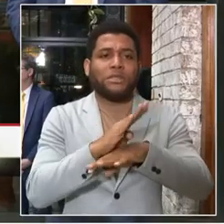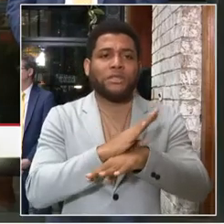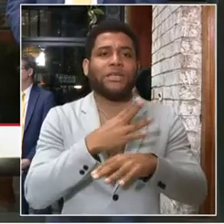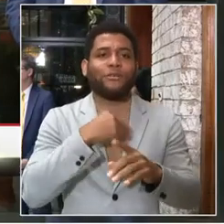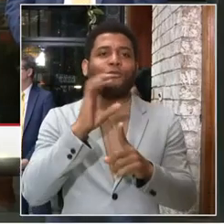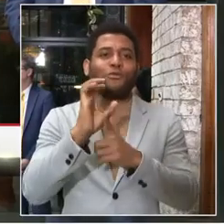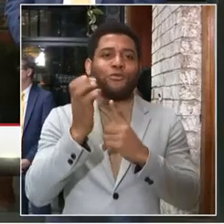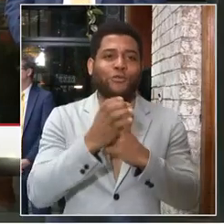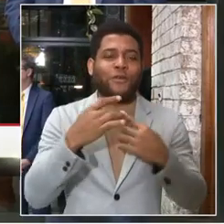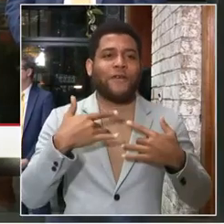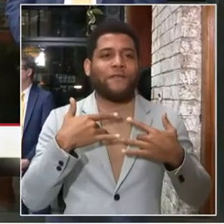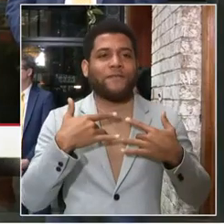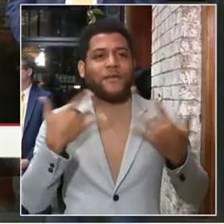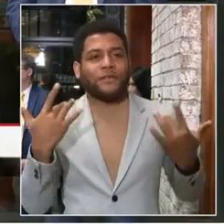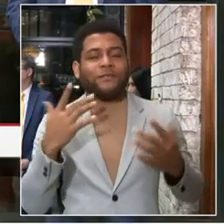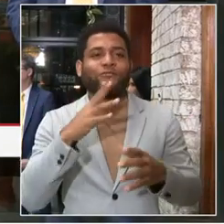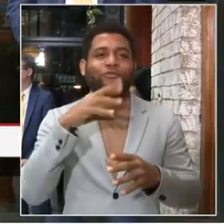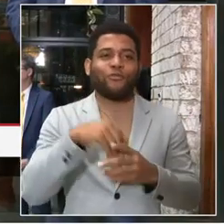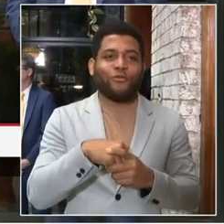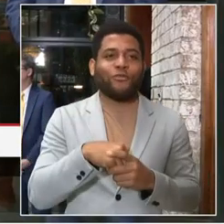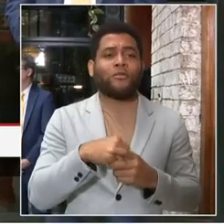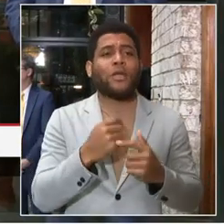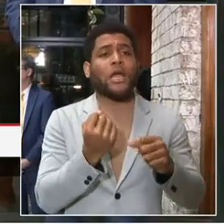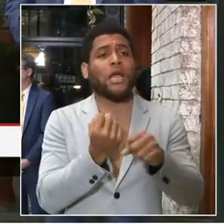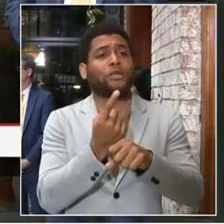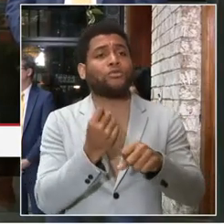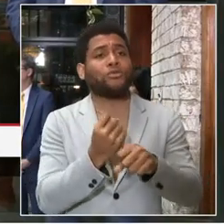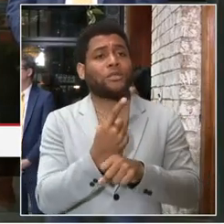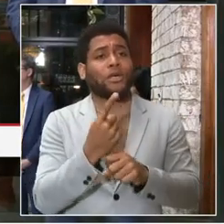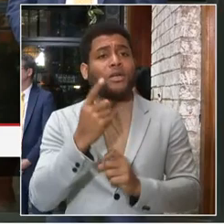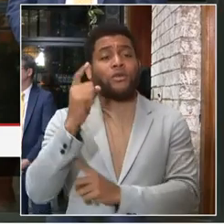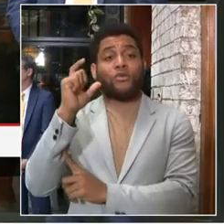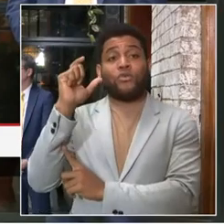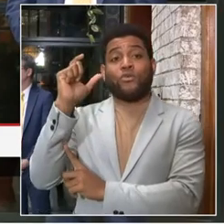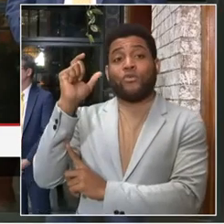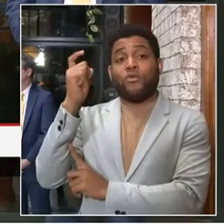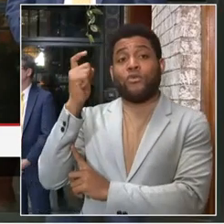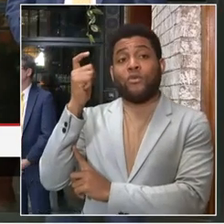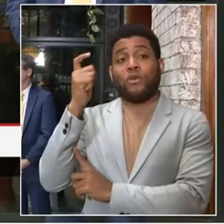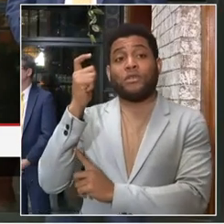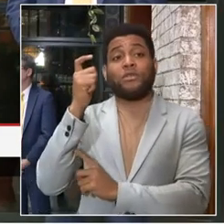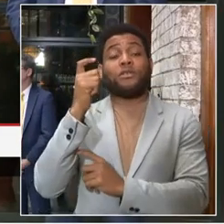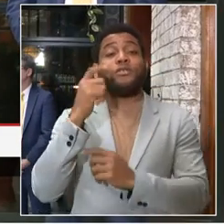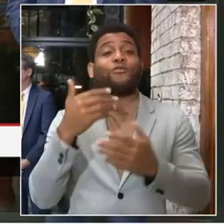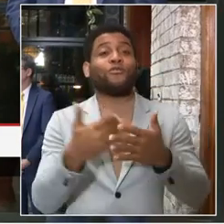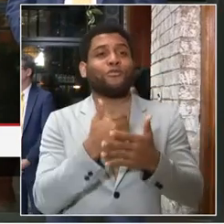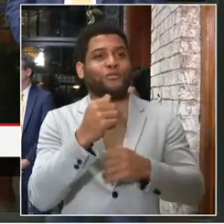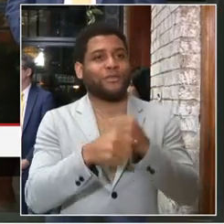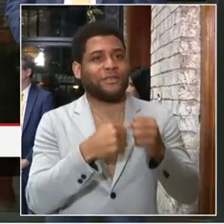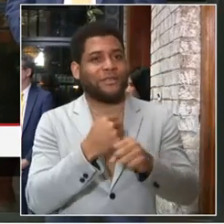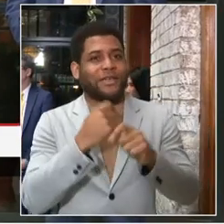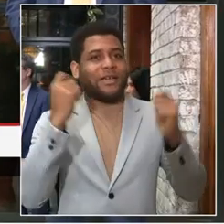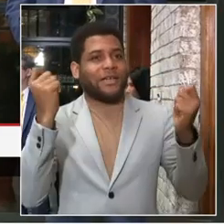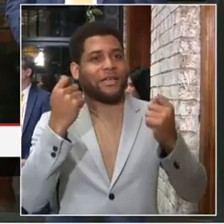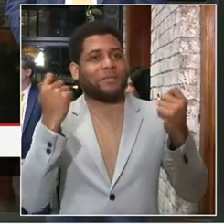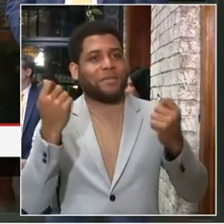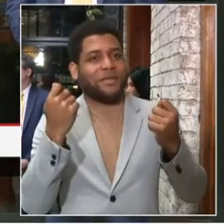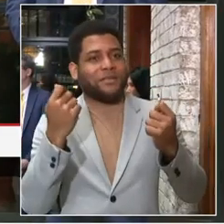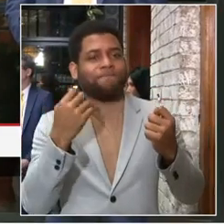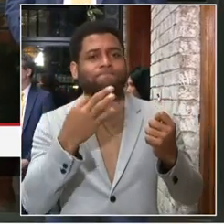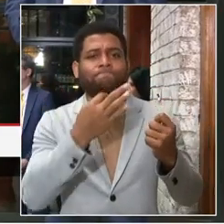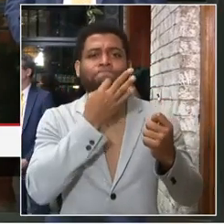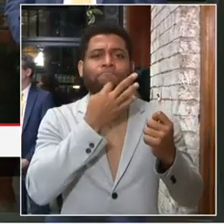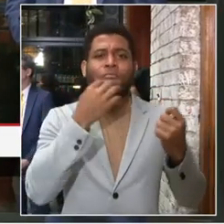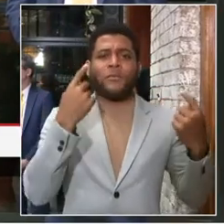events, including the annual Lunar New Year celebration, which is upcoming. But I'm